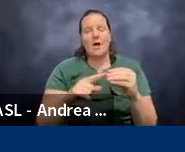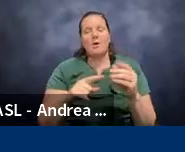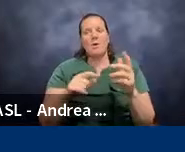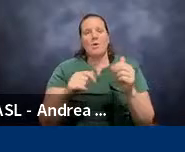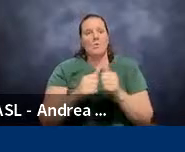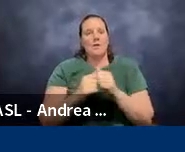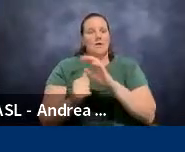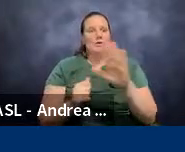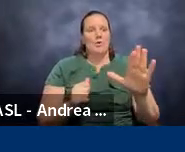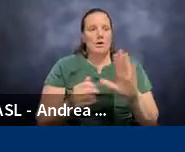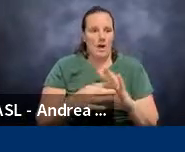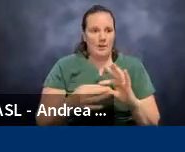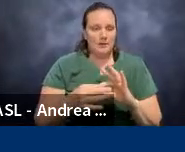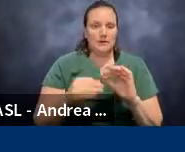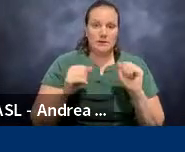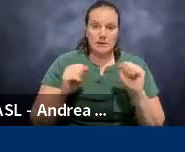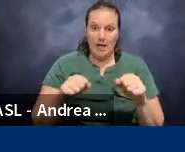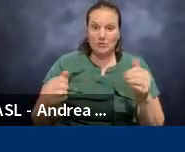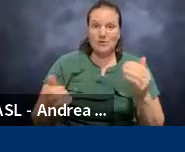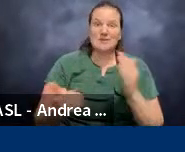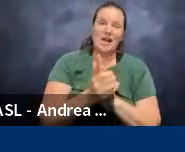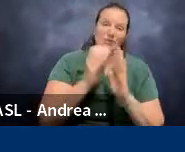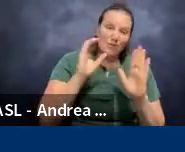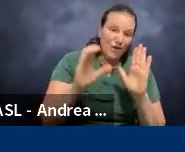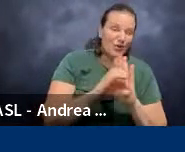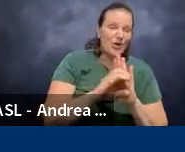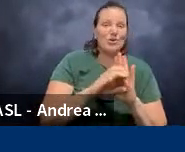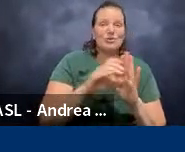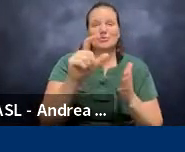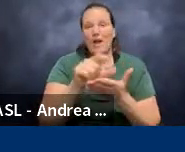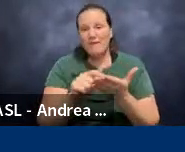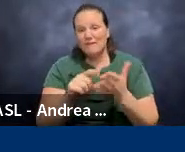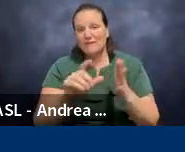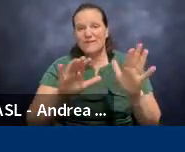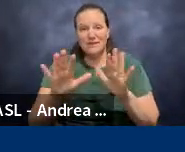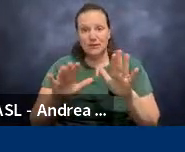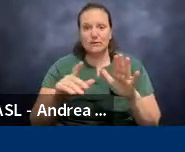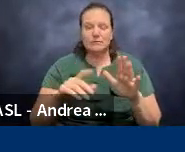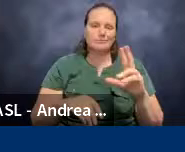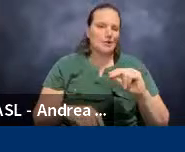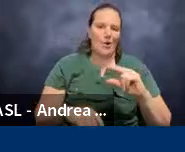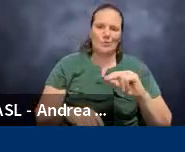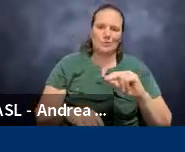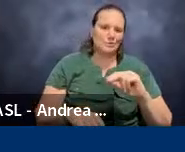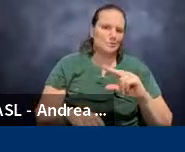your comment, can you attach photos or graphics? And the answer is no.